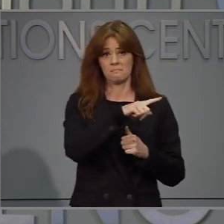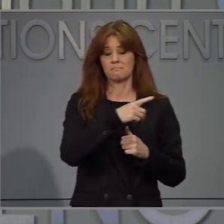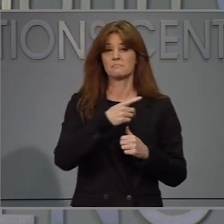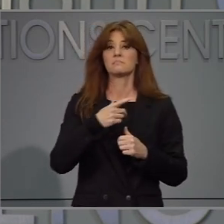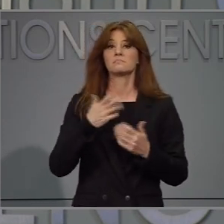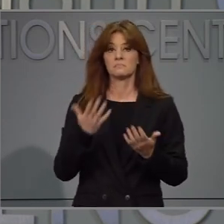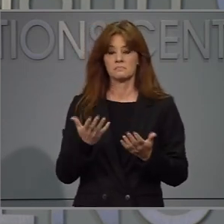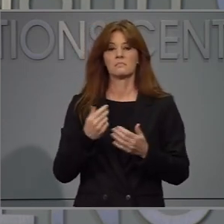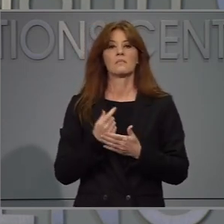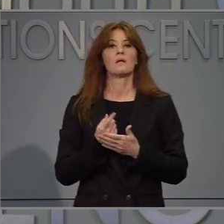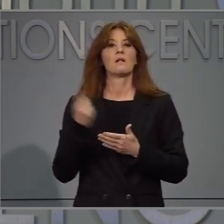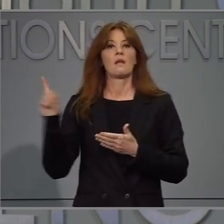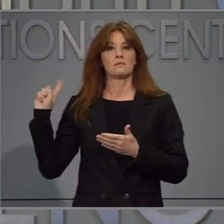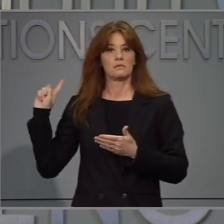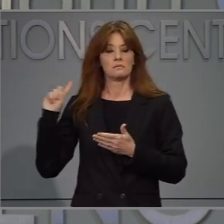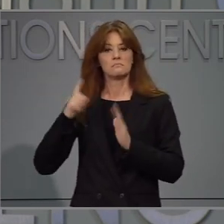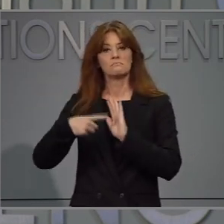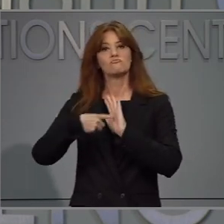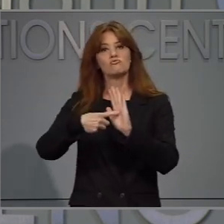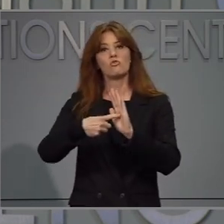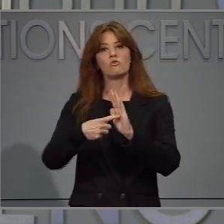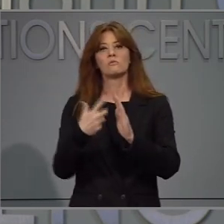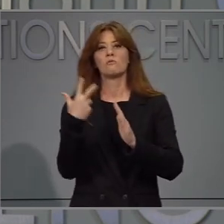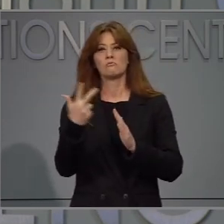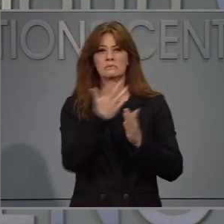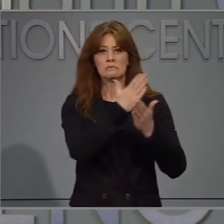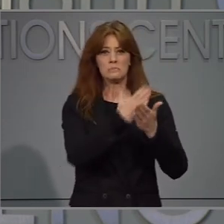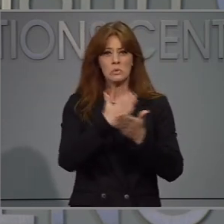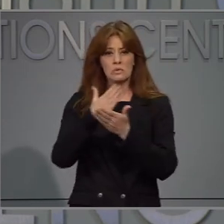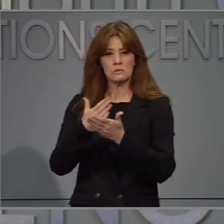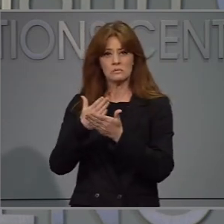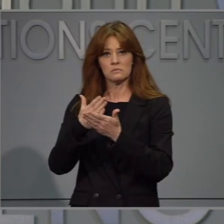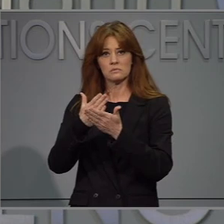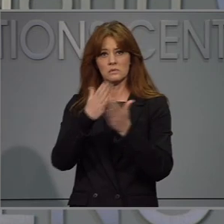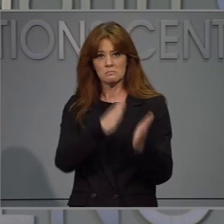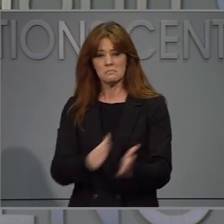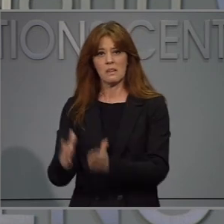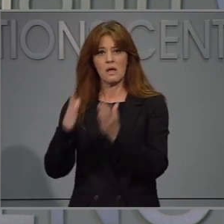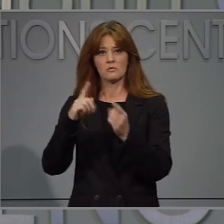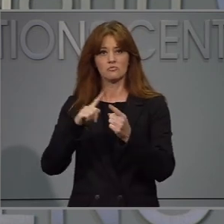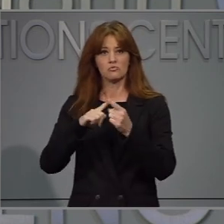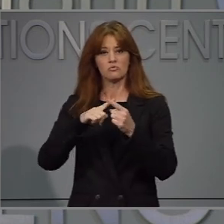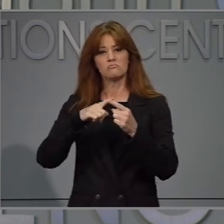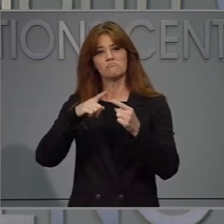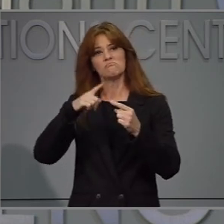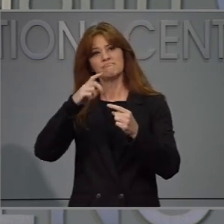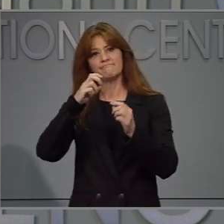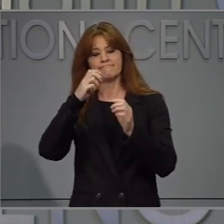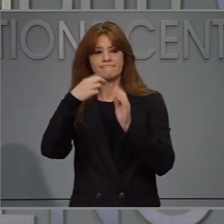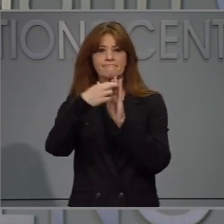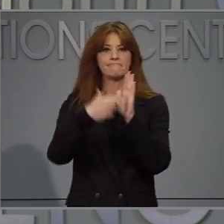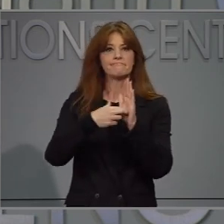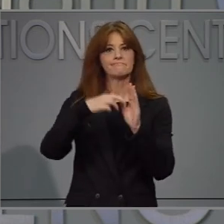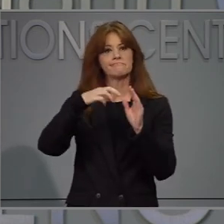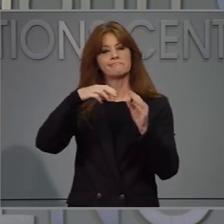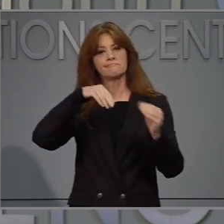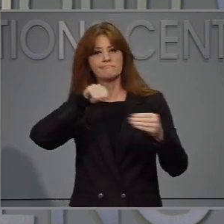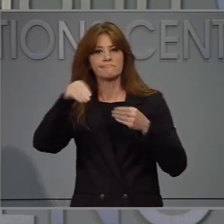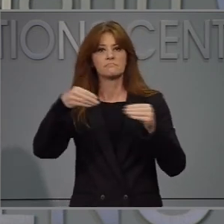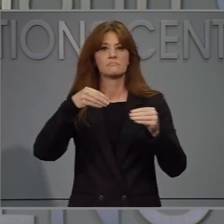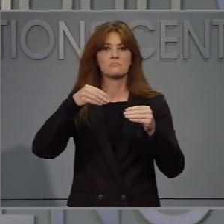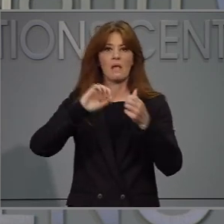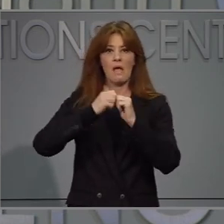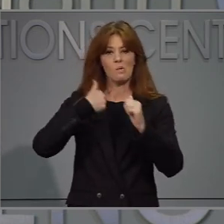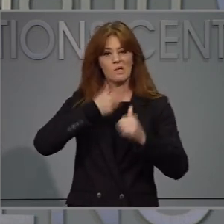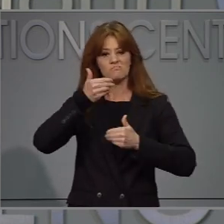Last week, we shared our three-phase plan to ease restrictions in North Carolina and how we will measure